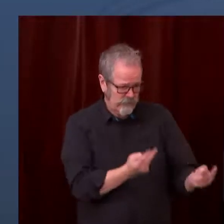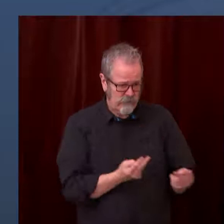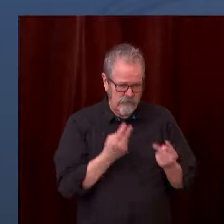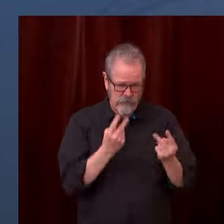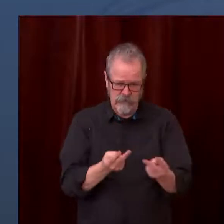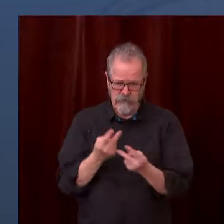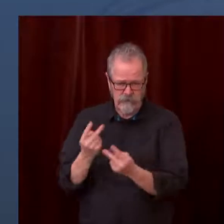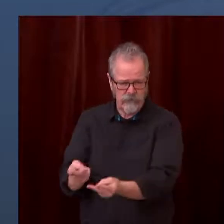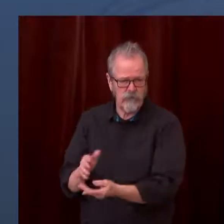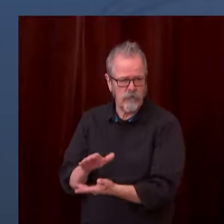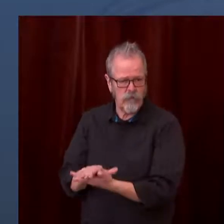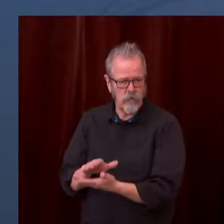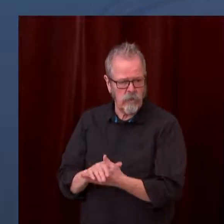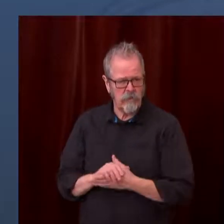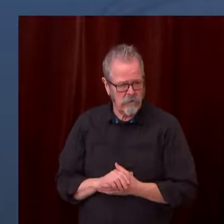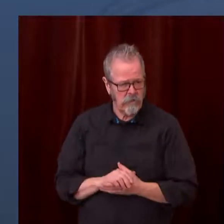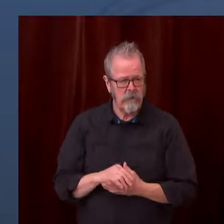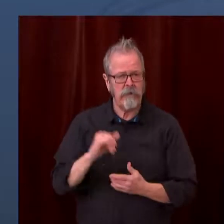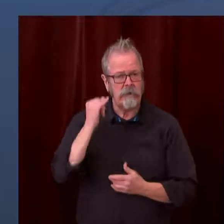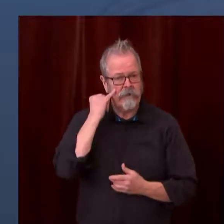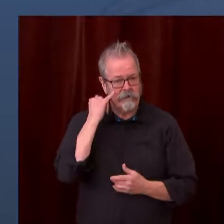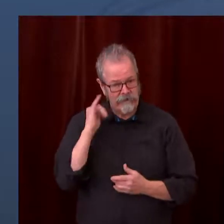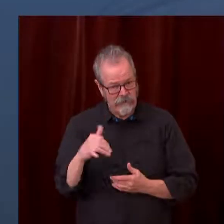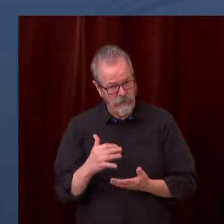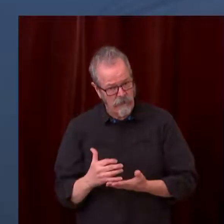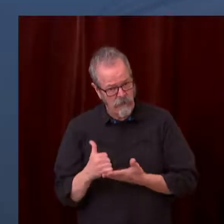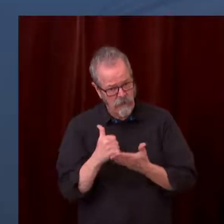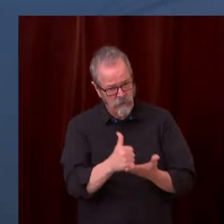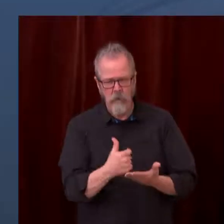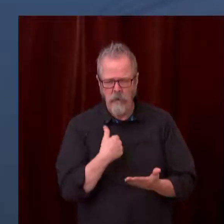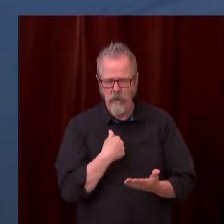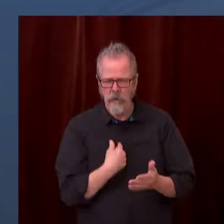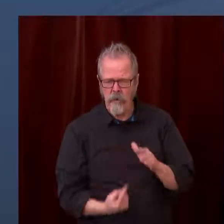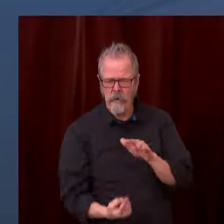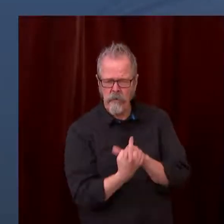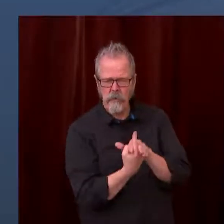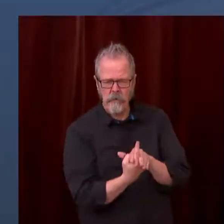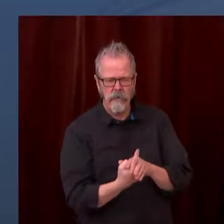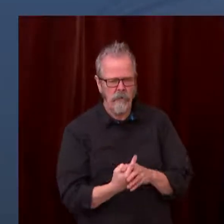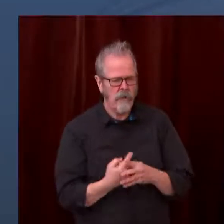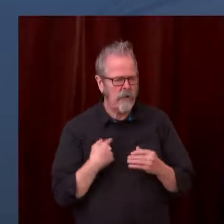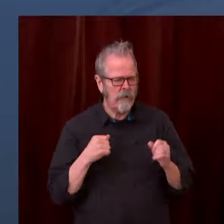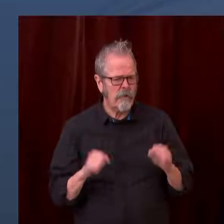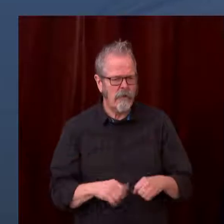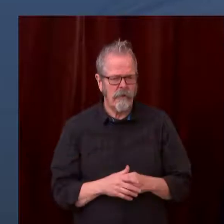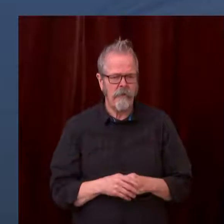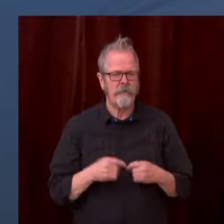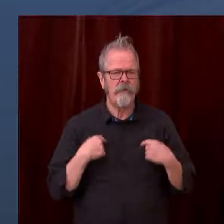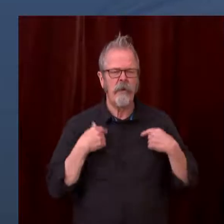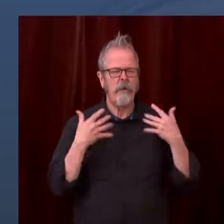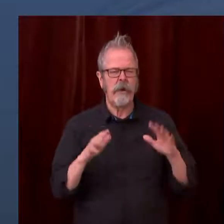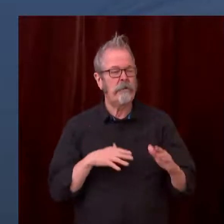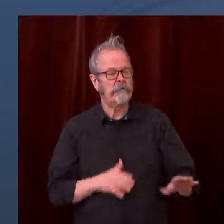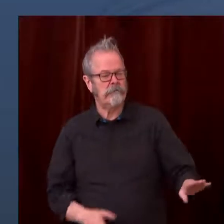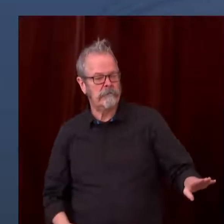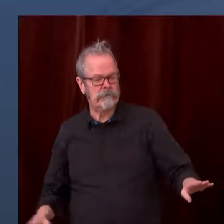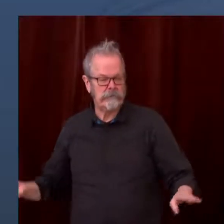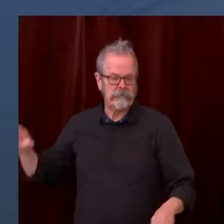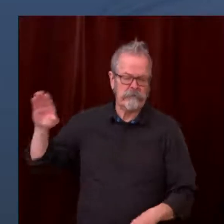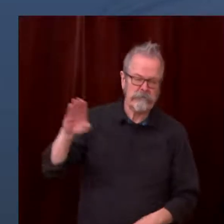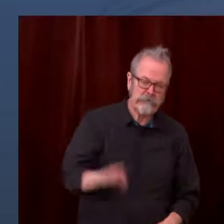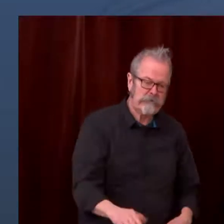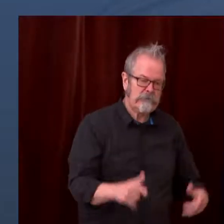think it would be helpful, we want to do things that actually will be helpful. But look, generally what we think is